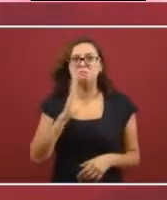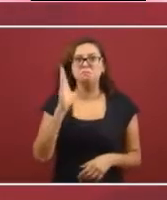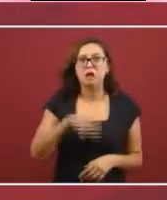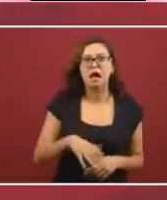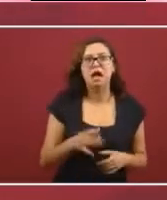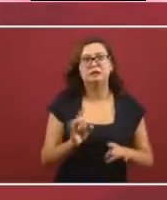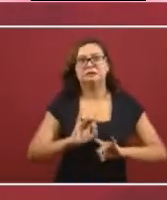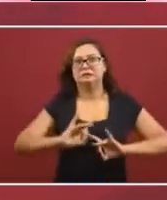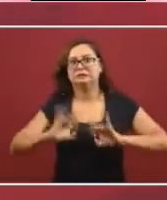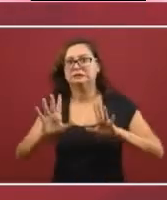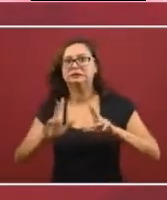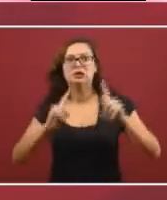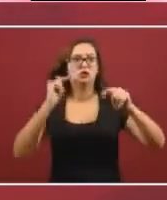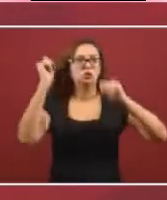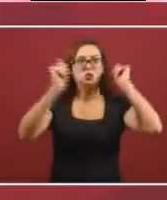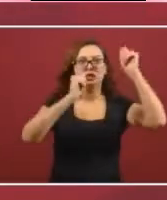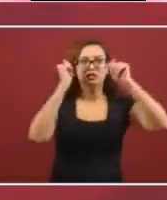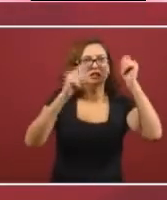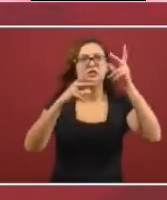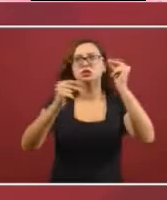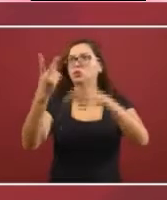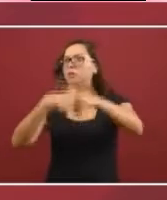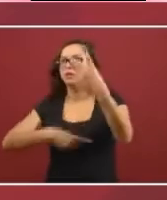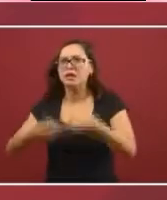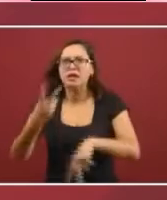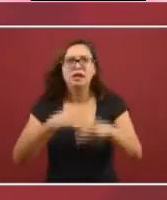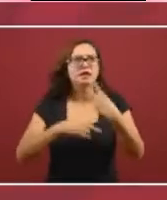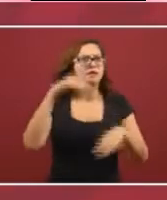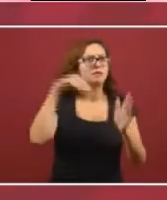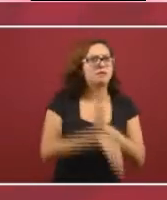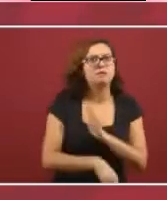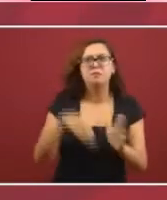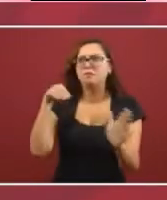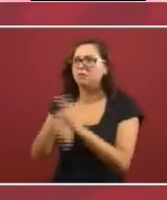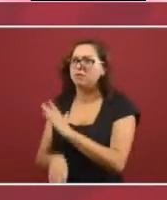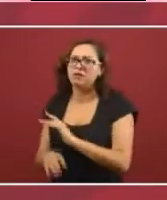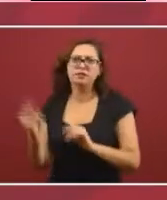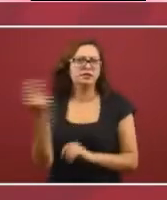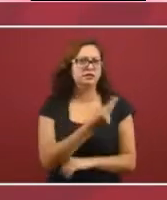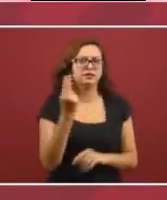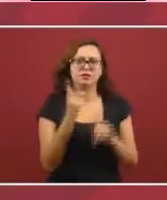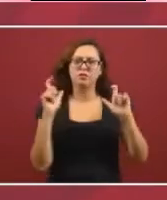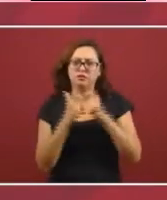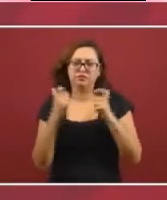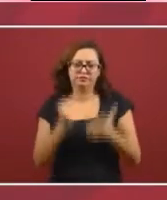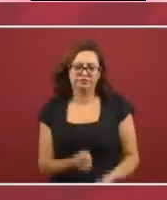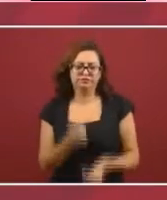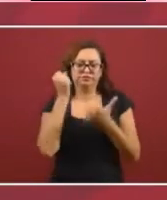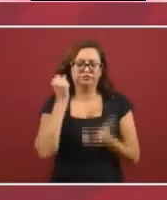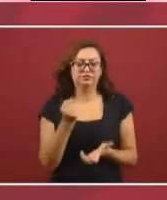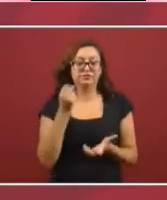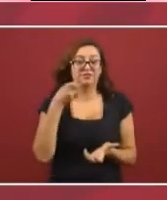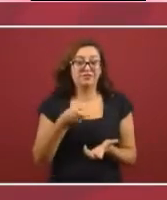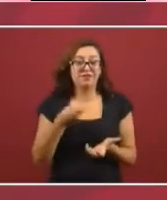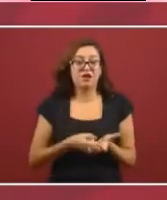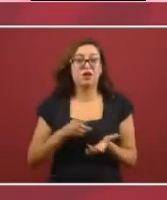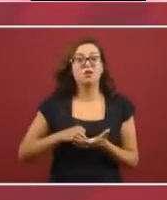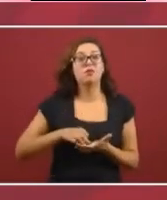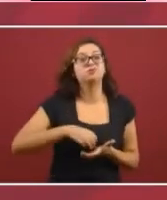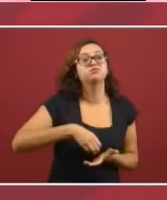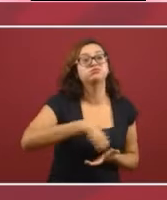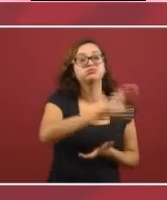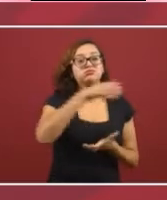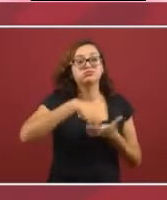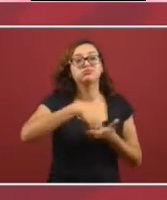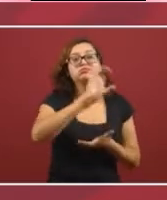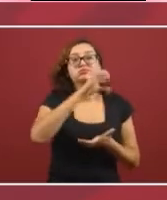This tourism, that it was indispensable, this fund. They used to send money